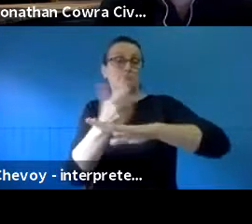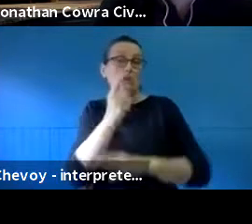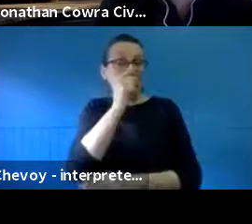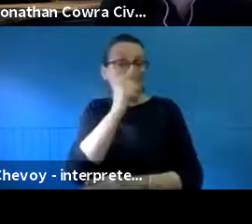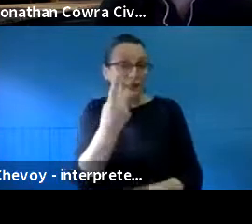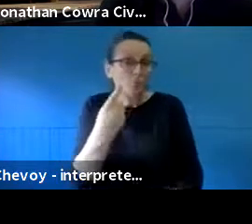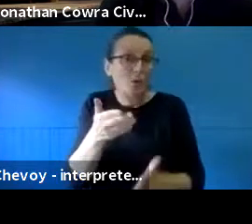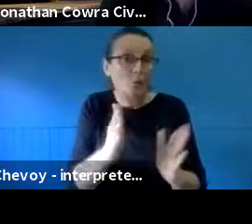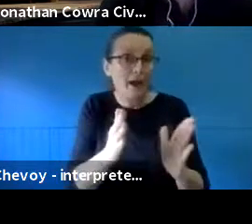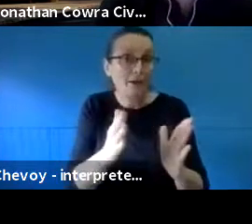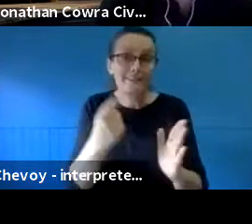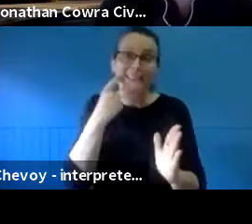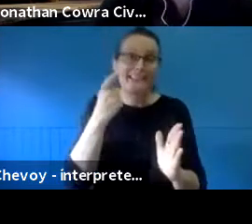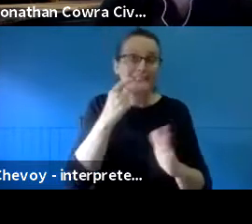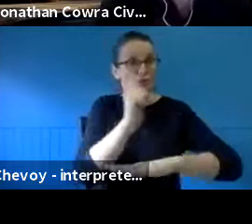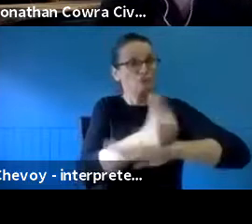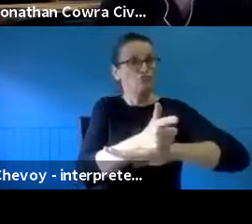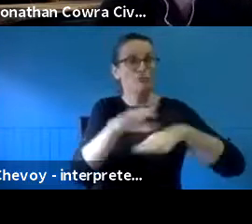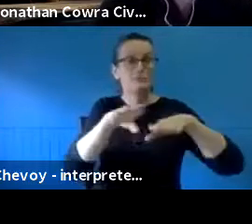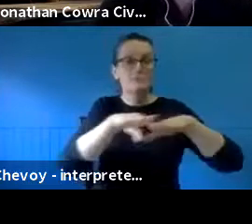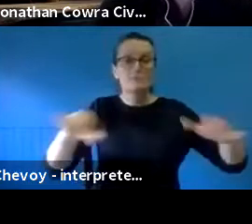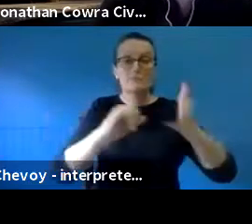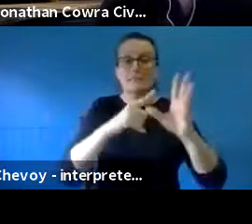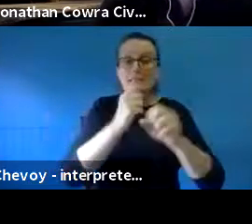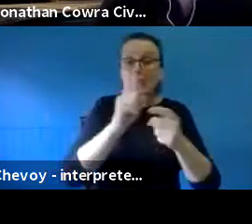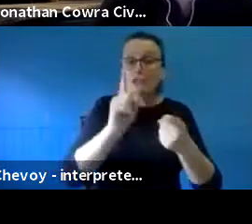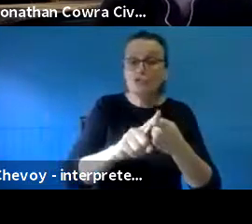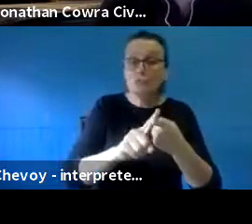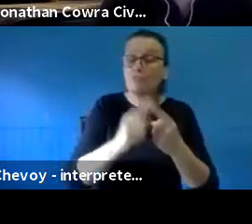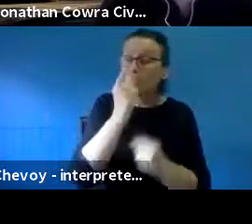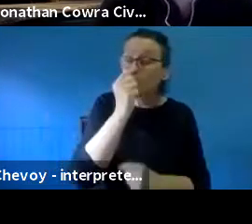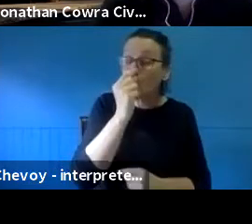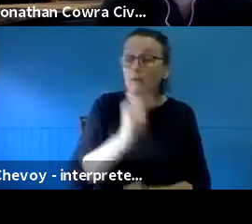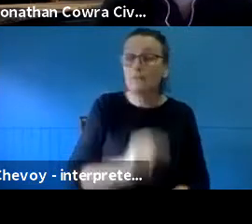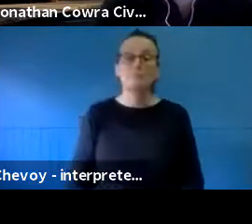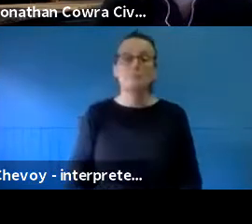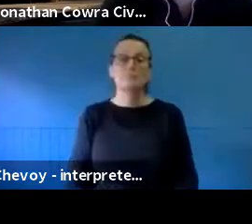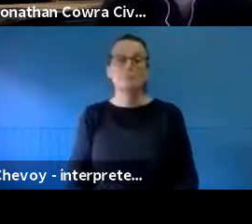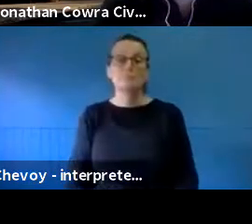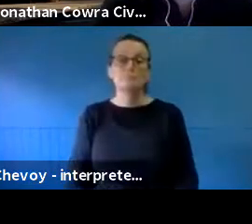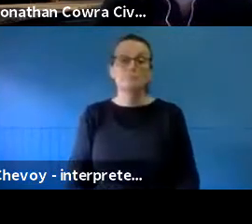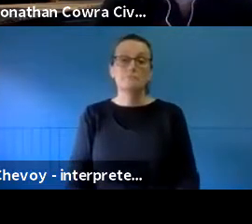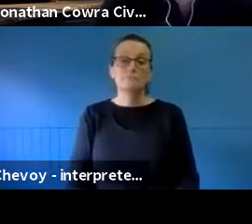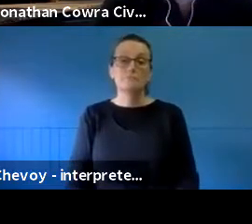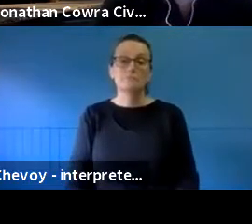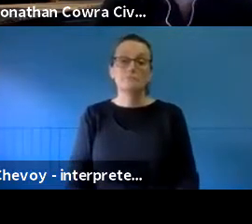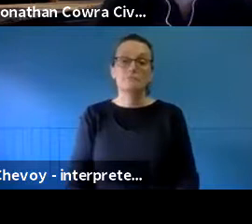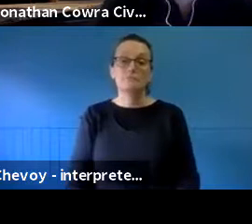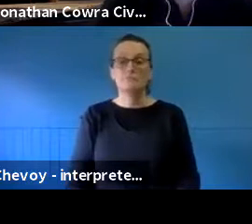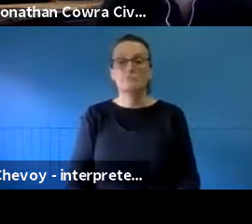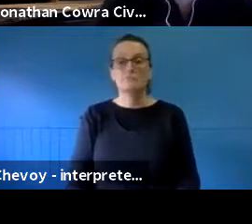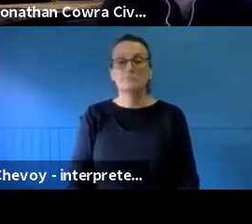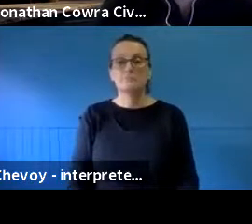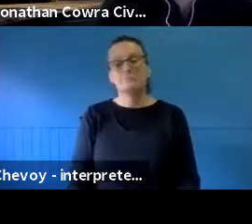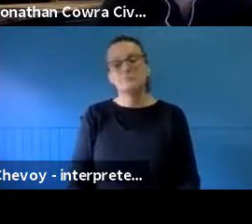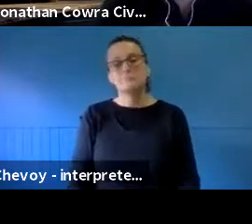that's fairly straightforward. Is definitely, I think, geared more towards, I